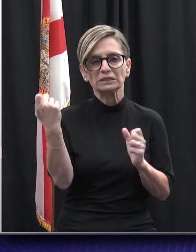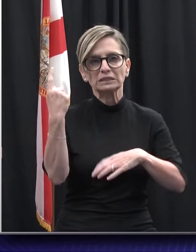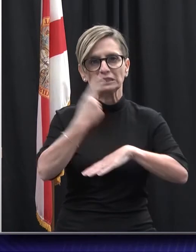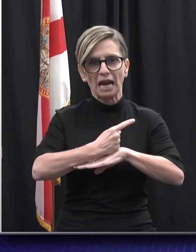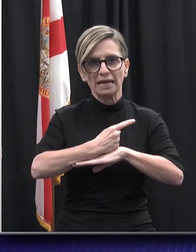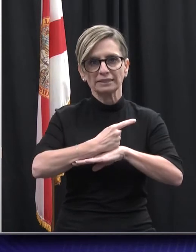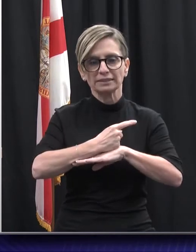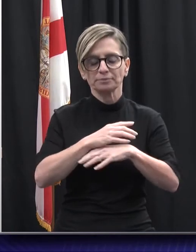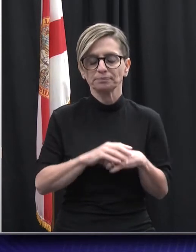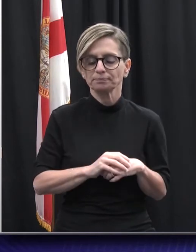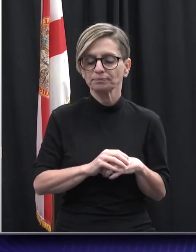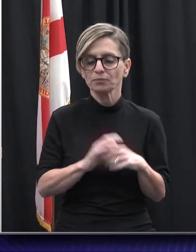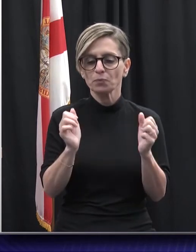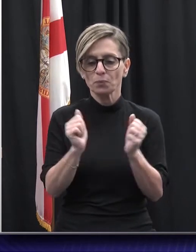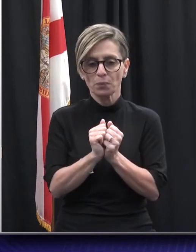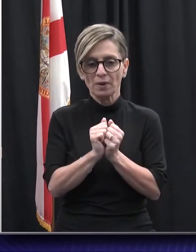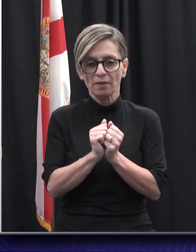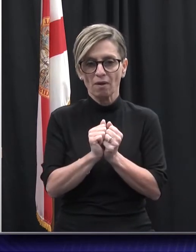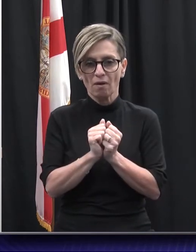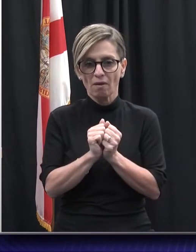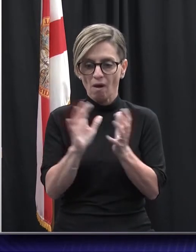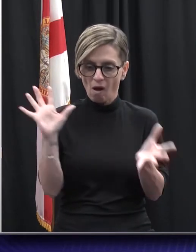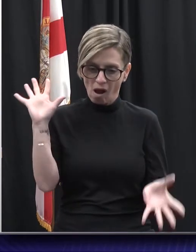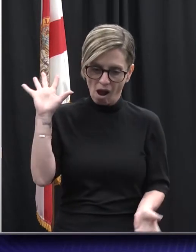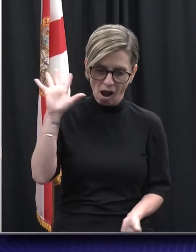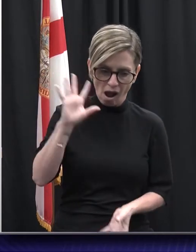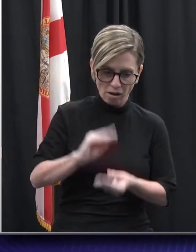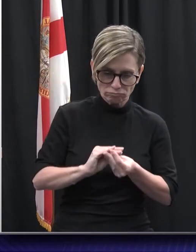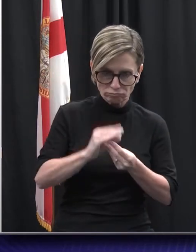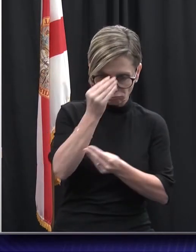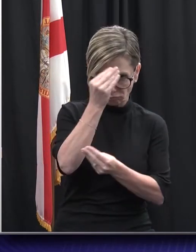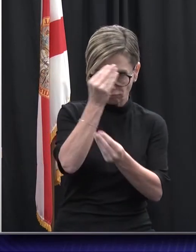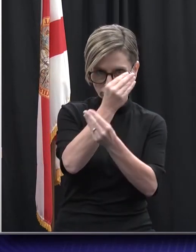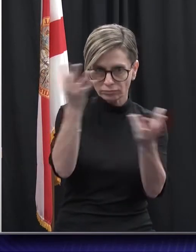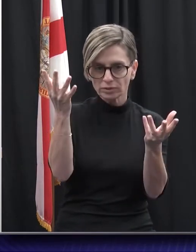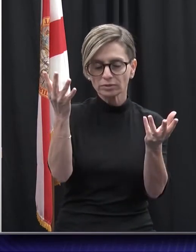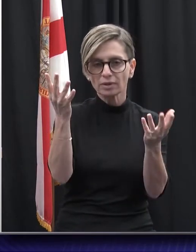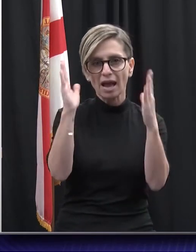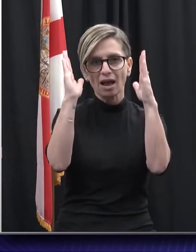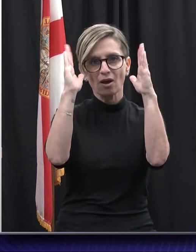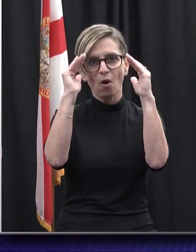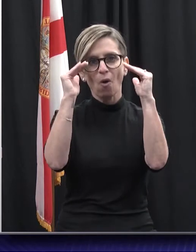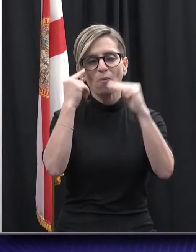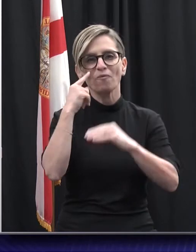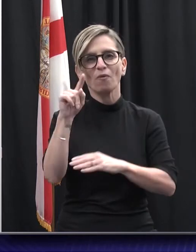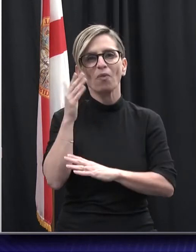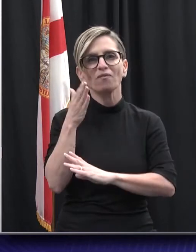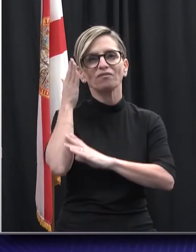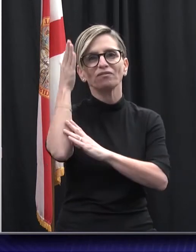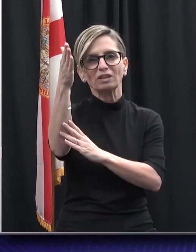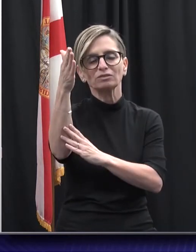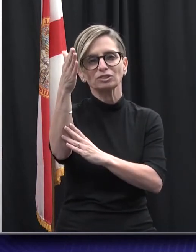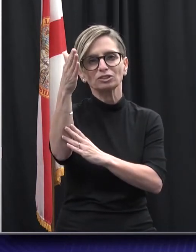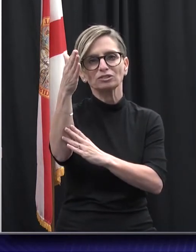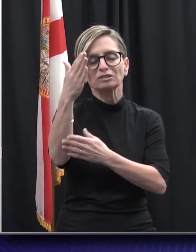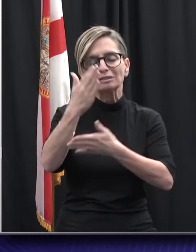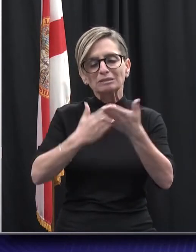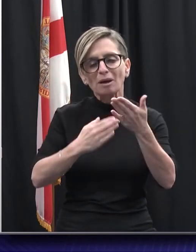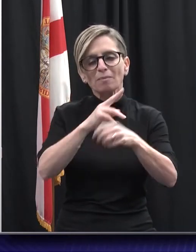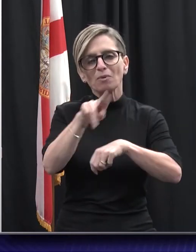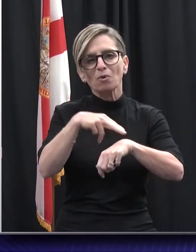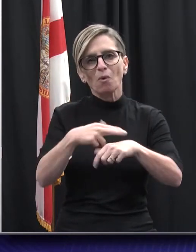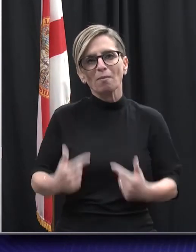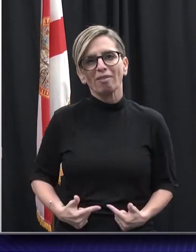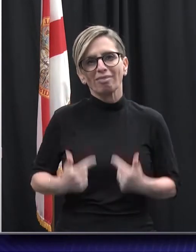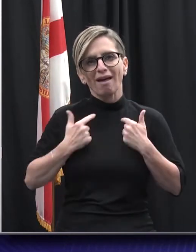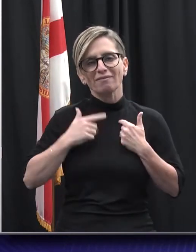With all that said, there is absolutely hope in our future that we will get through this event and that there will be some normal life ahead.